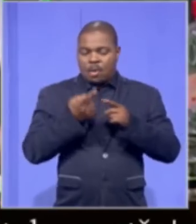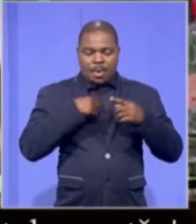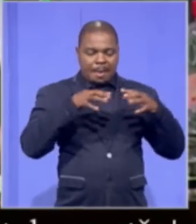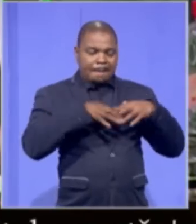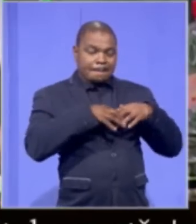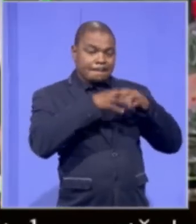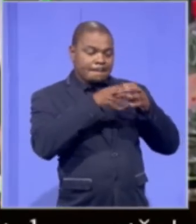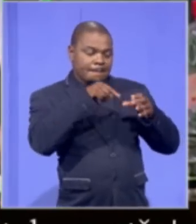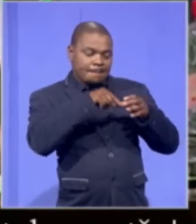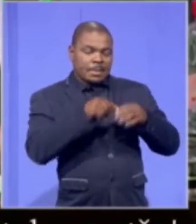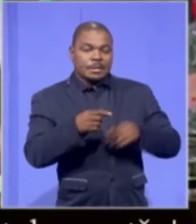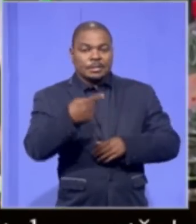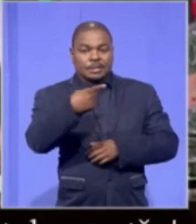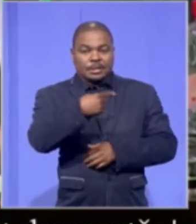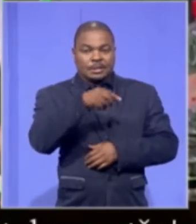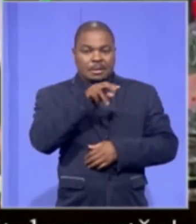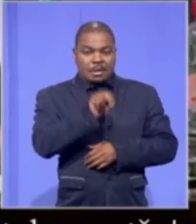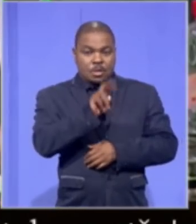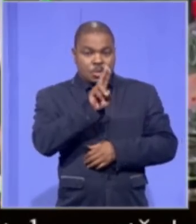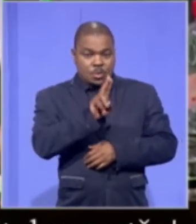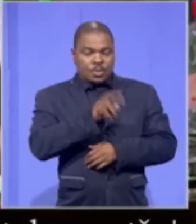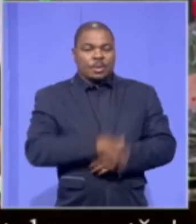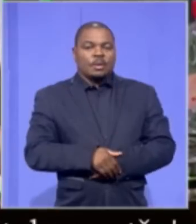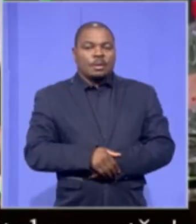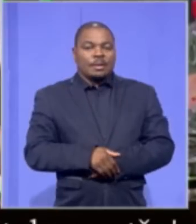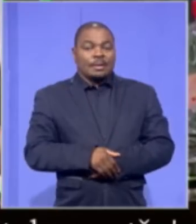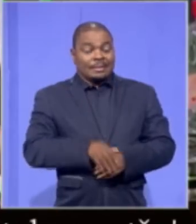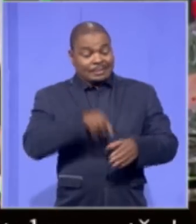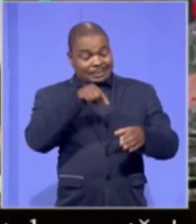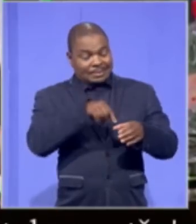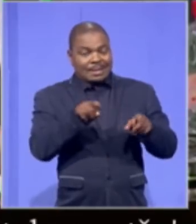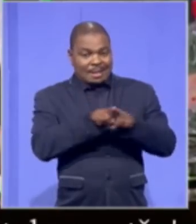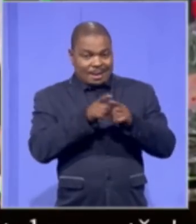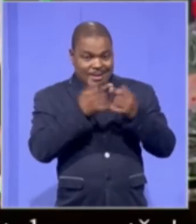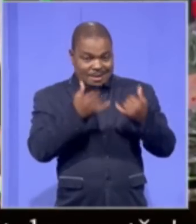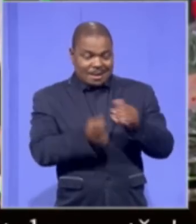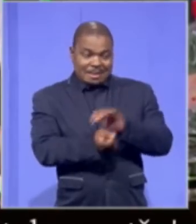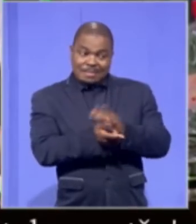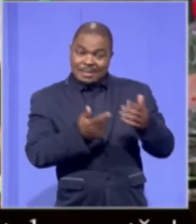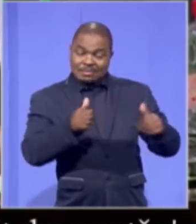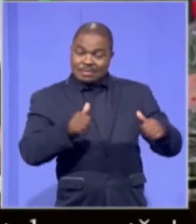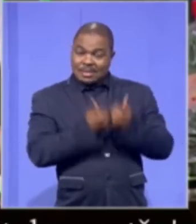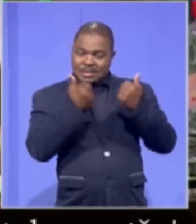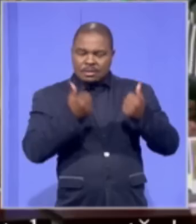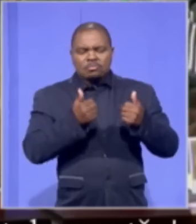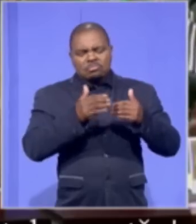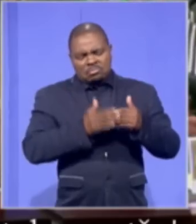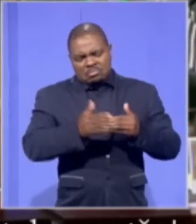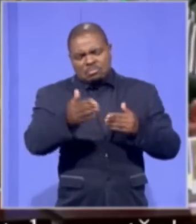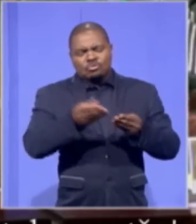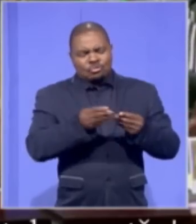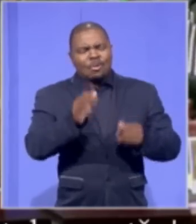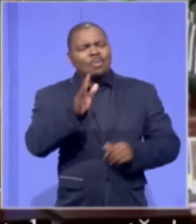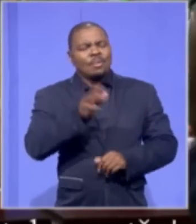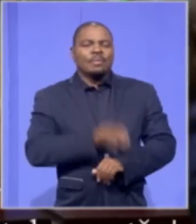of the Government of National Unity. And this is one of them. And we will overcome.